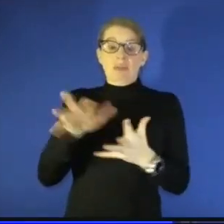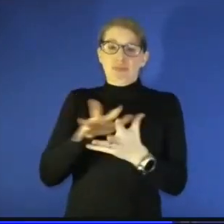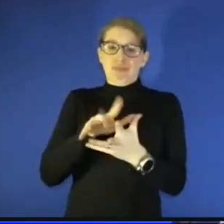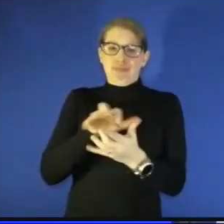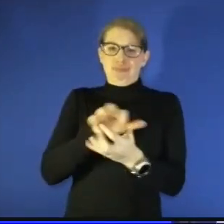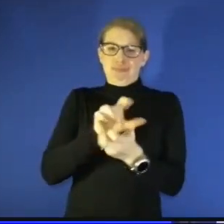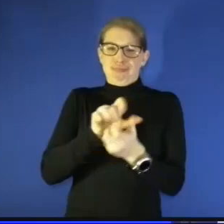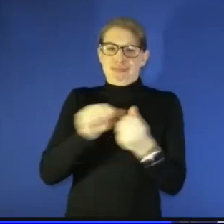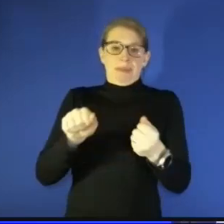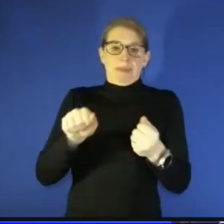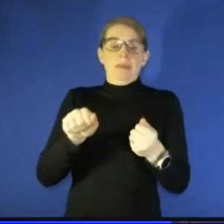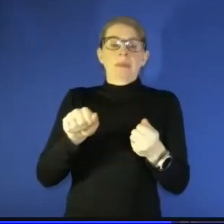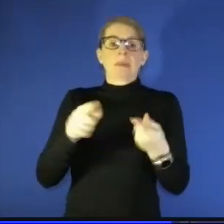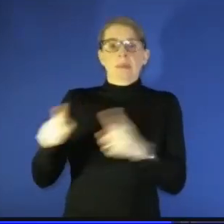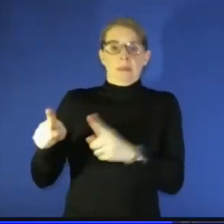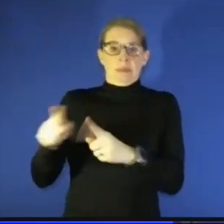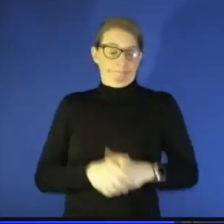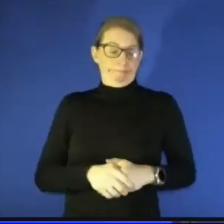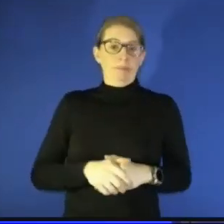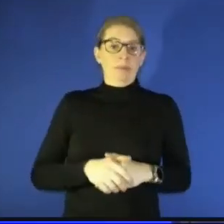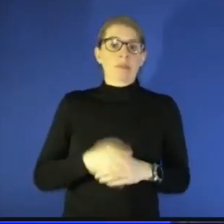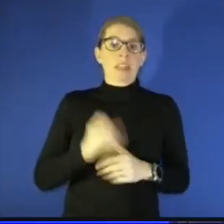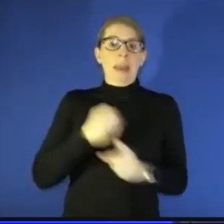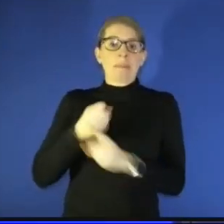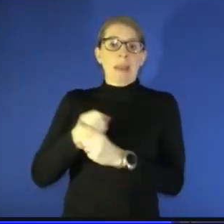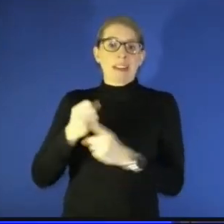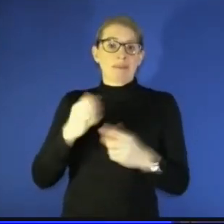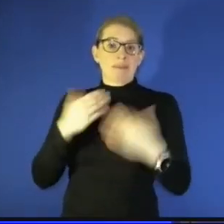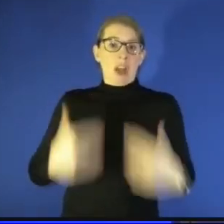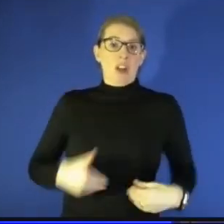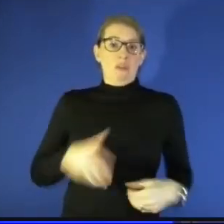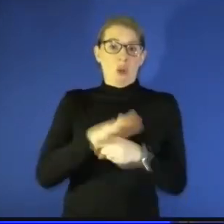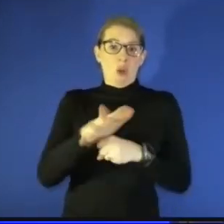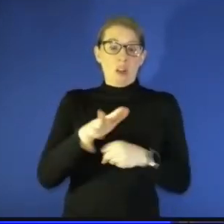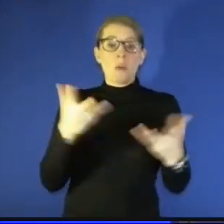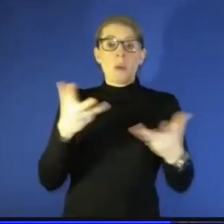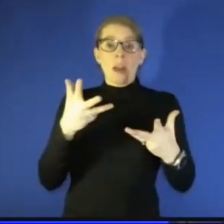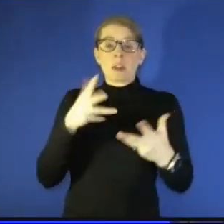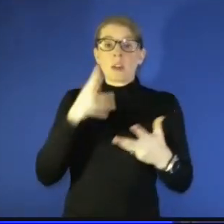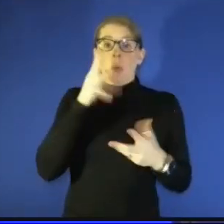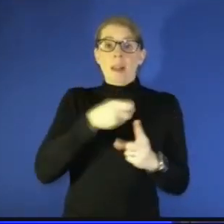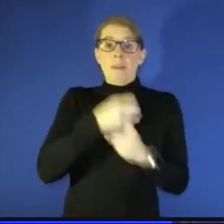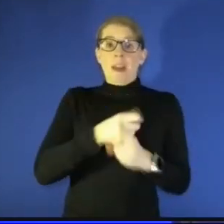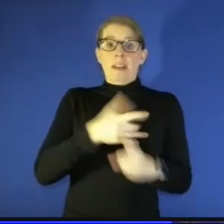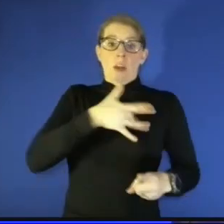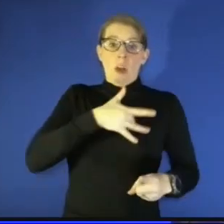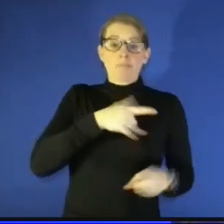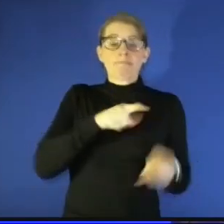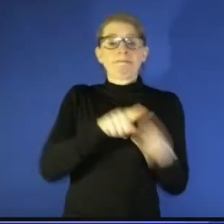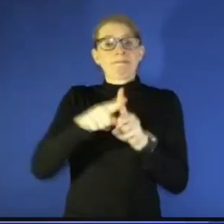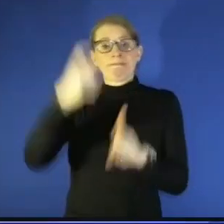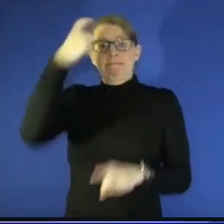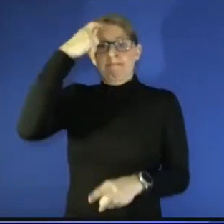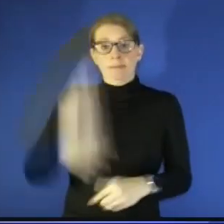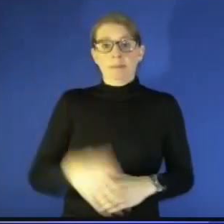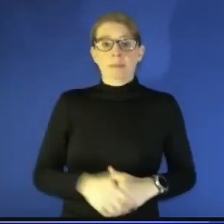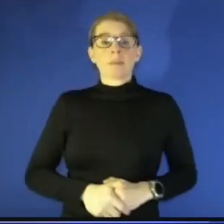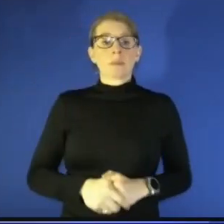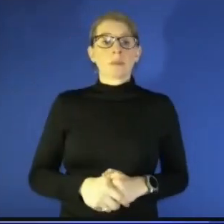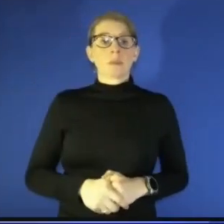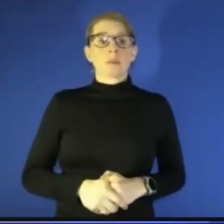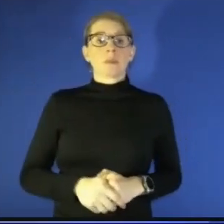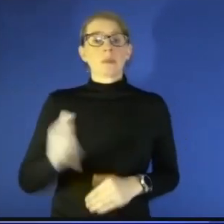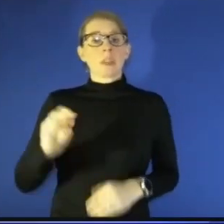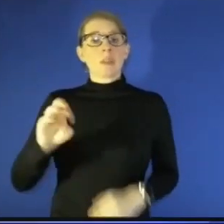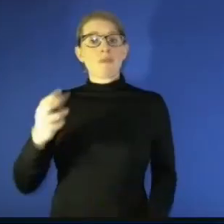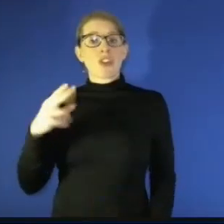innumerable things throughout the body. And the most important areas are heart and brain. A few more questions. Marcia, one for you